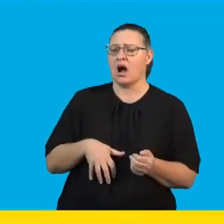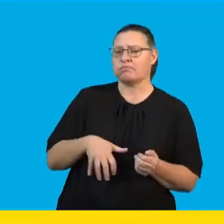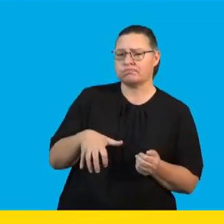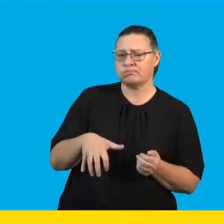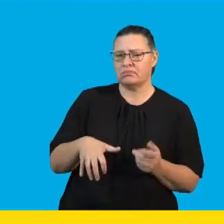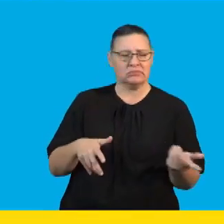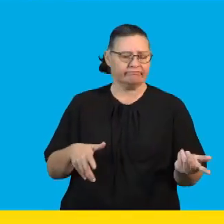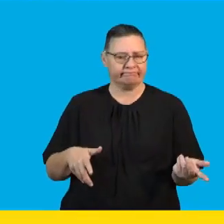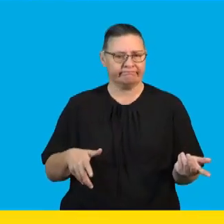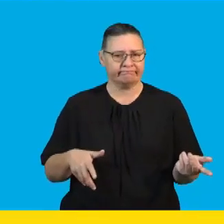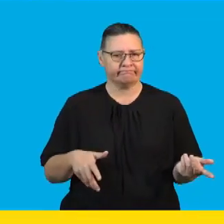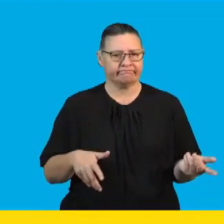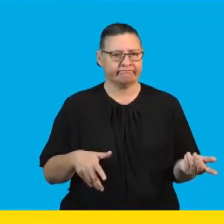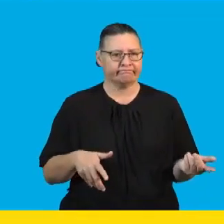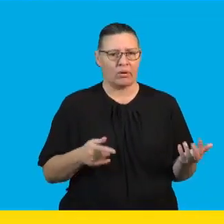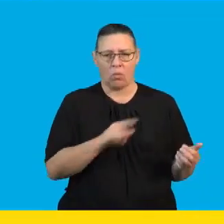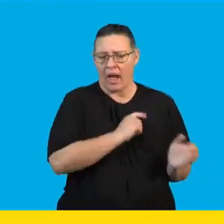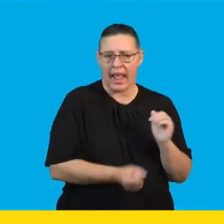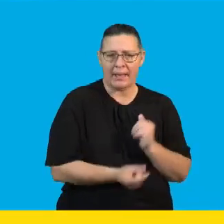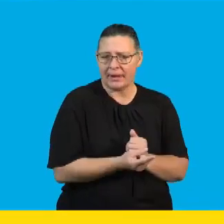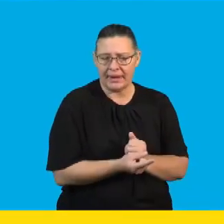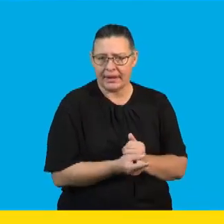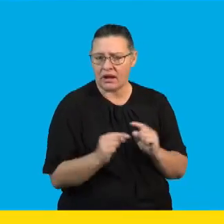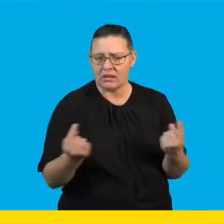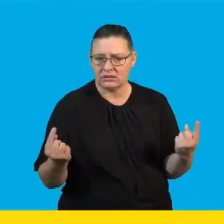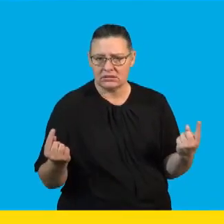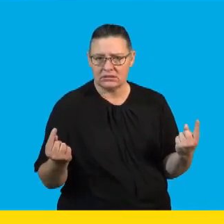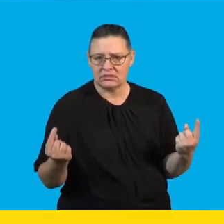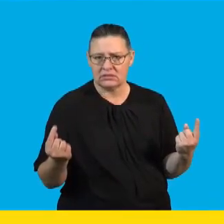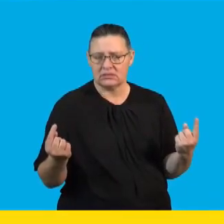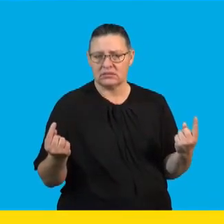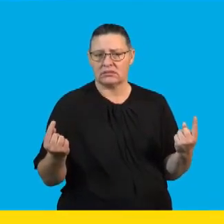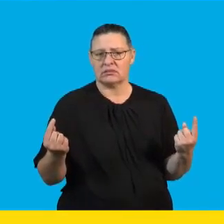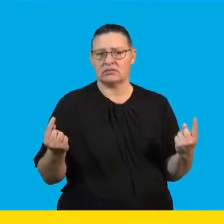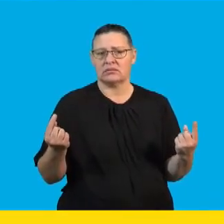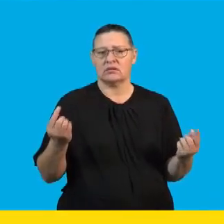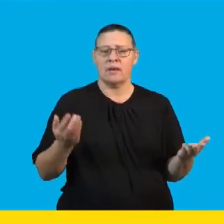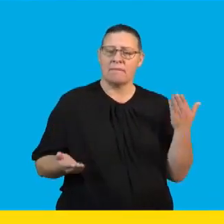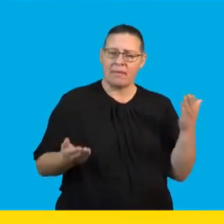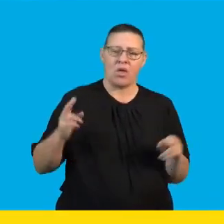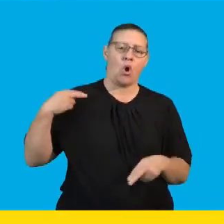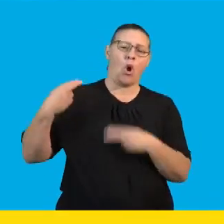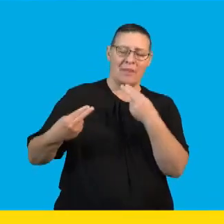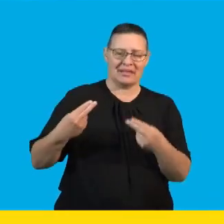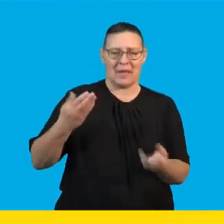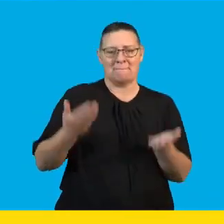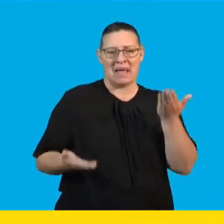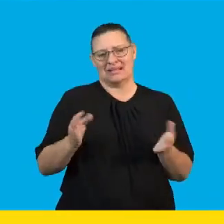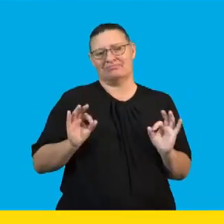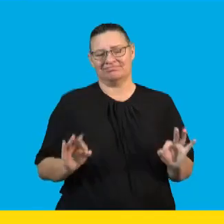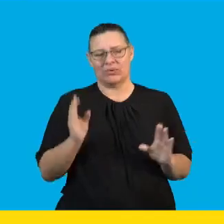be other causes of infertility. But if this has to do with the hormonal